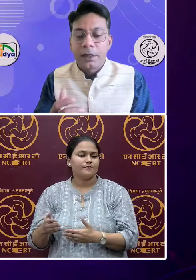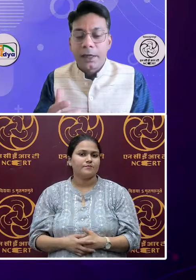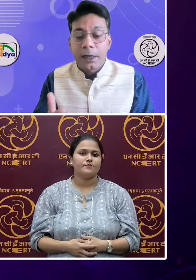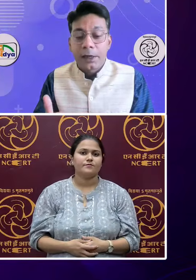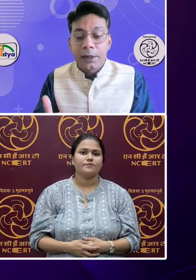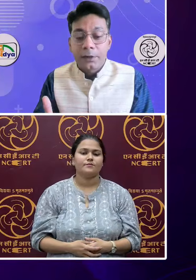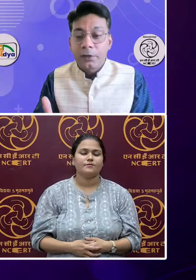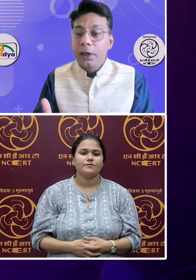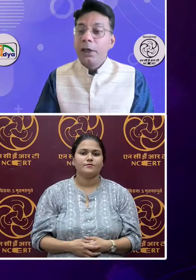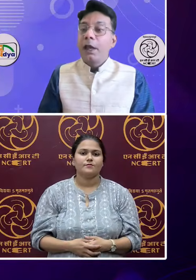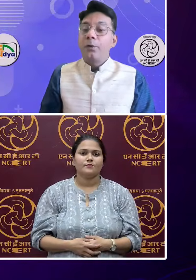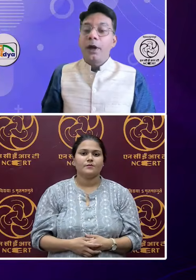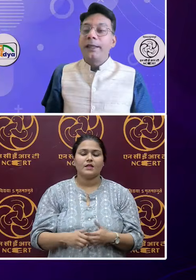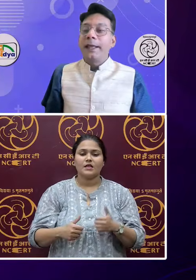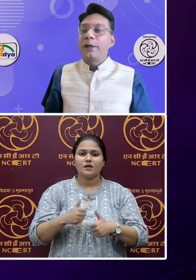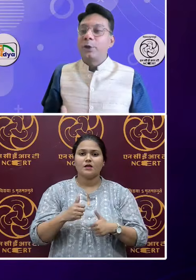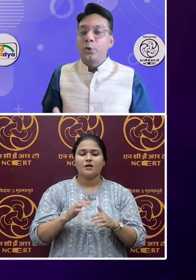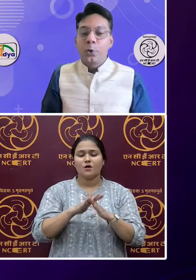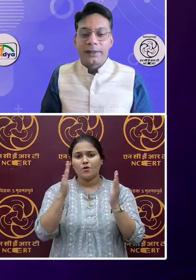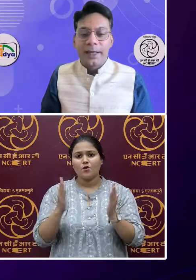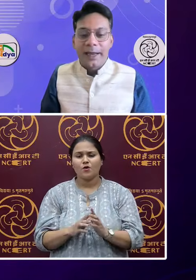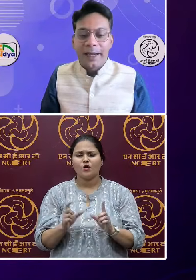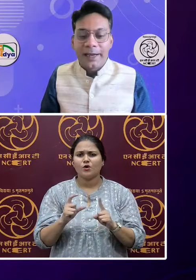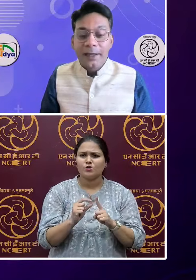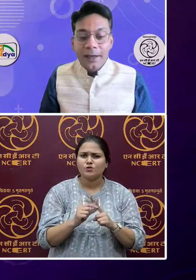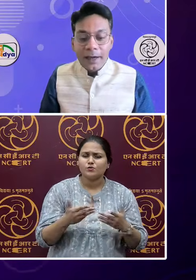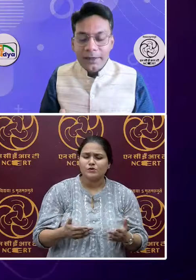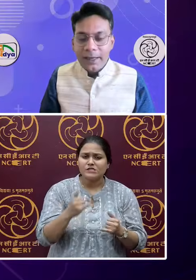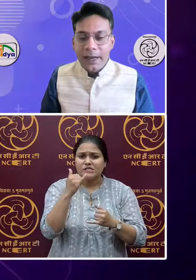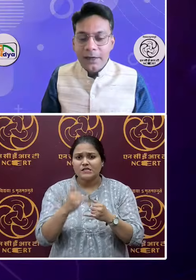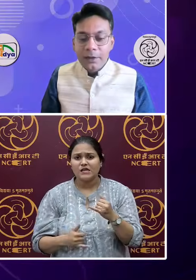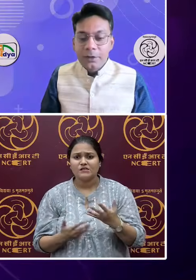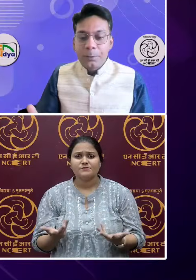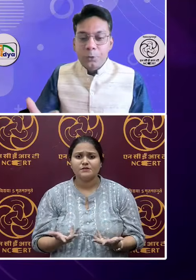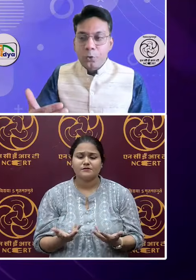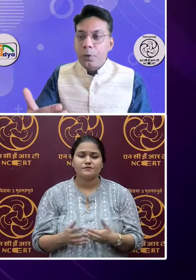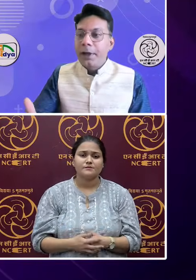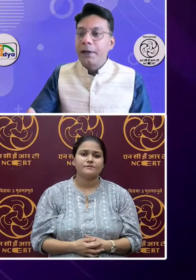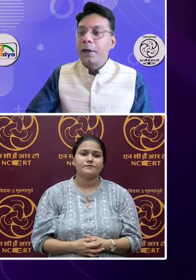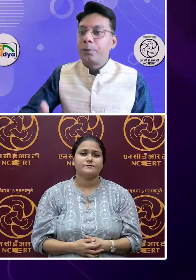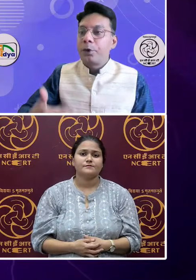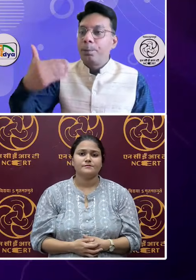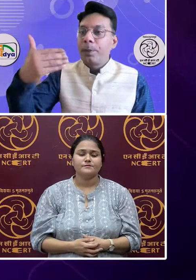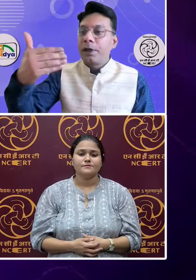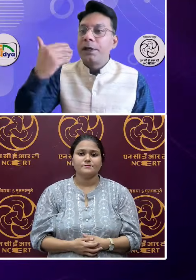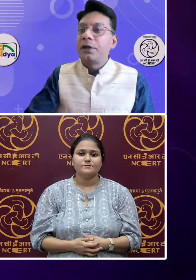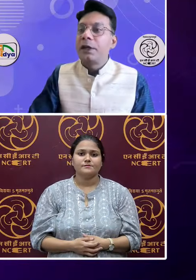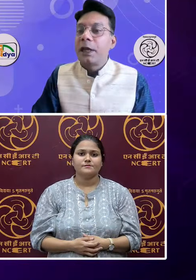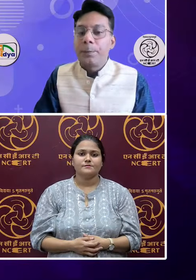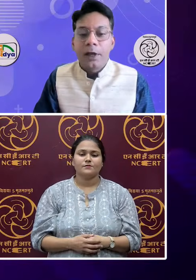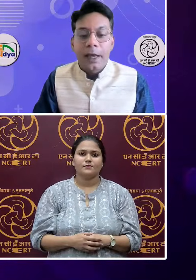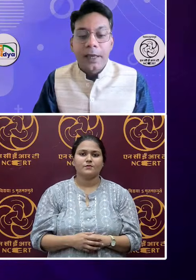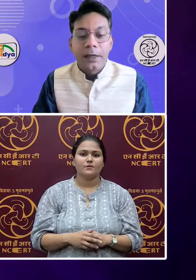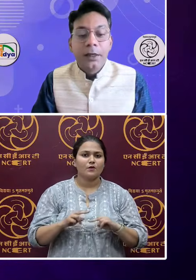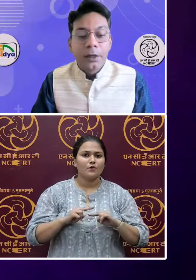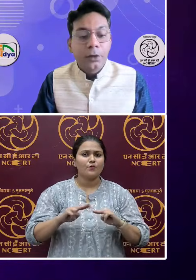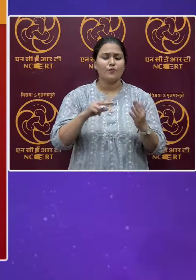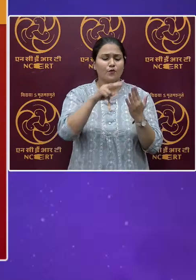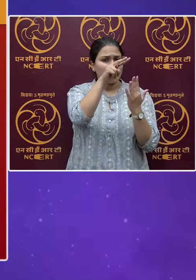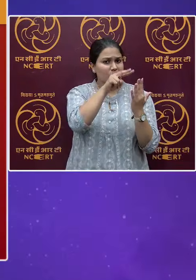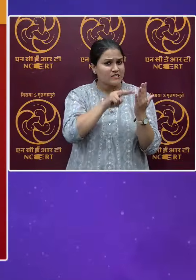profile, learning analytics, and what they do at the end. At the end, they provide a properly readable